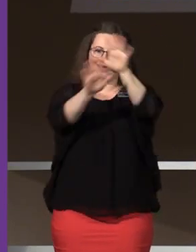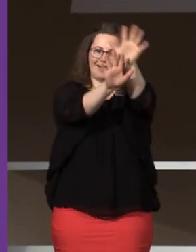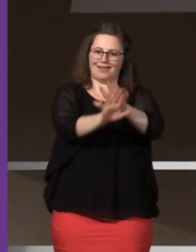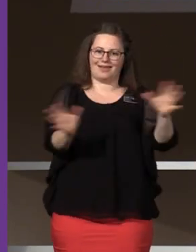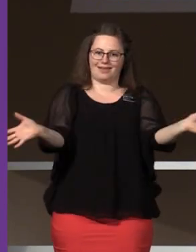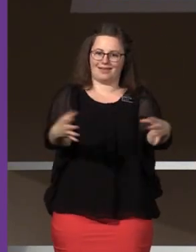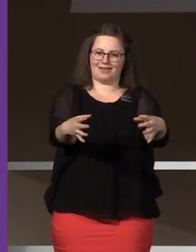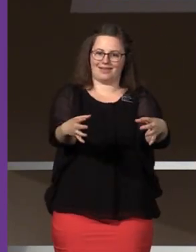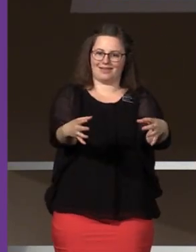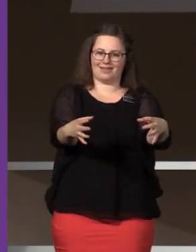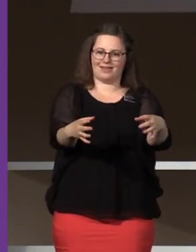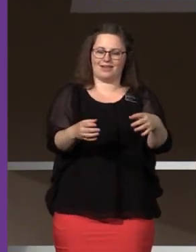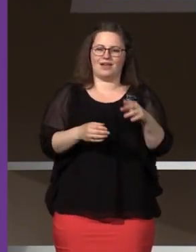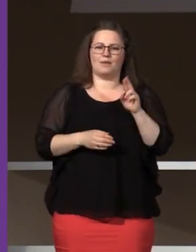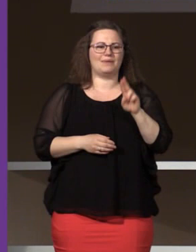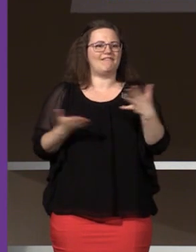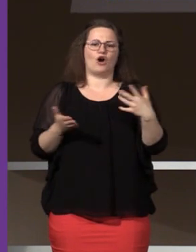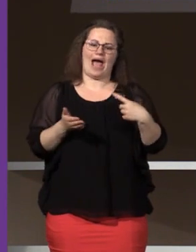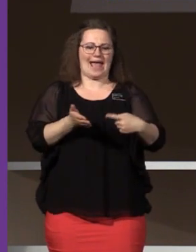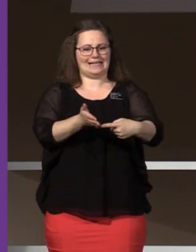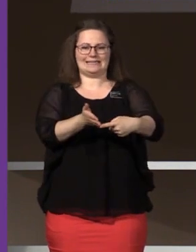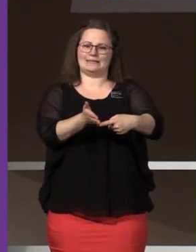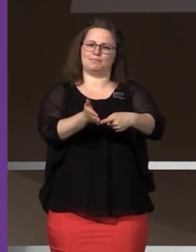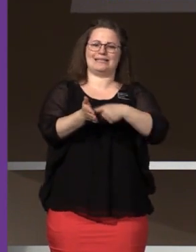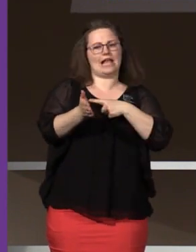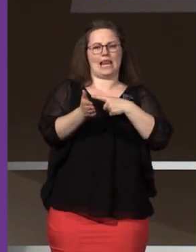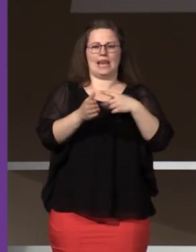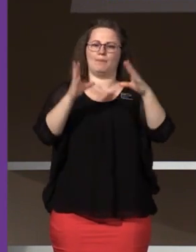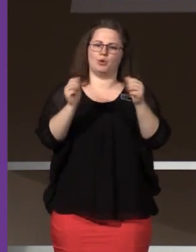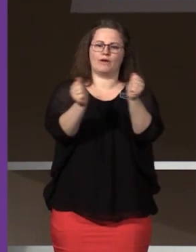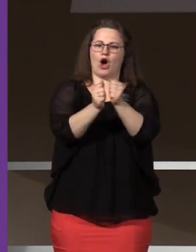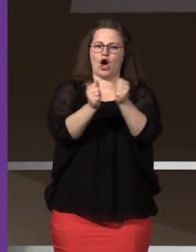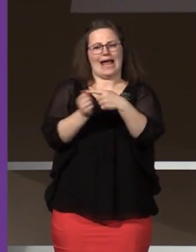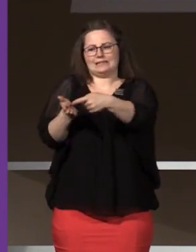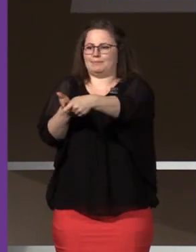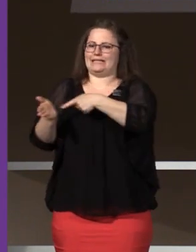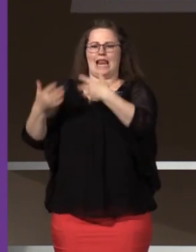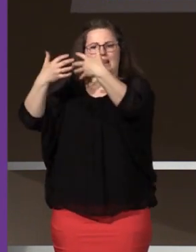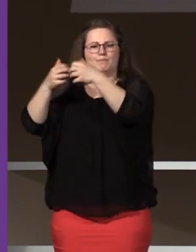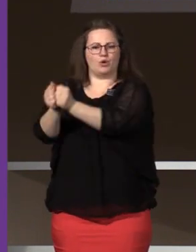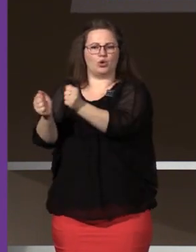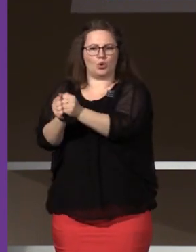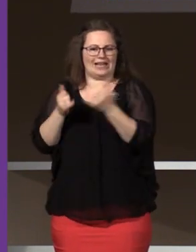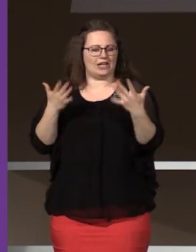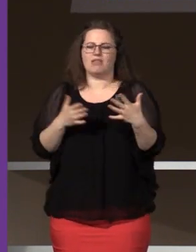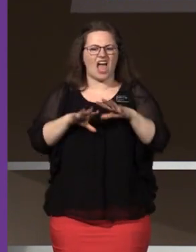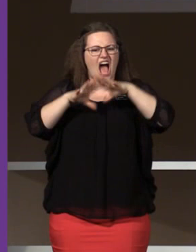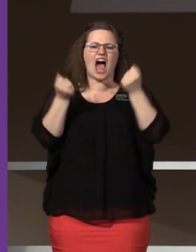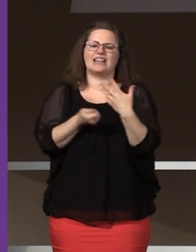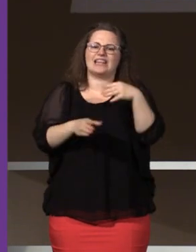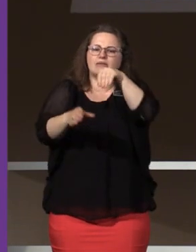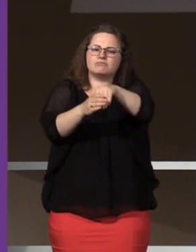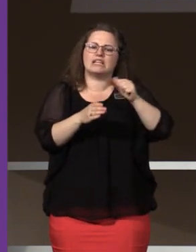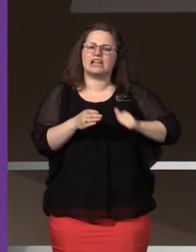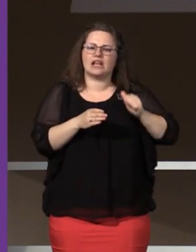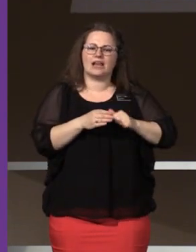is a special piece of software or device these days? Everything has become inclusive. And in this case, this is